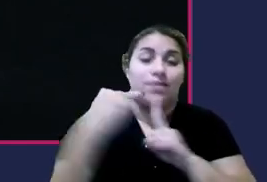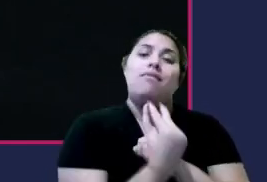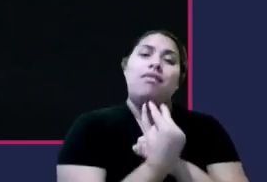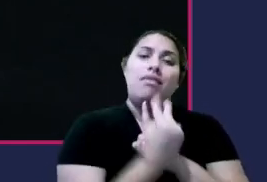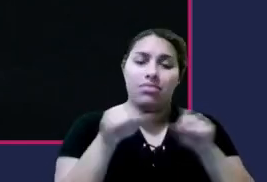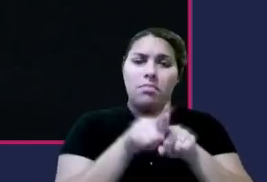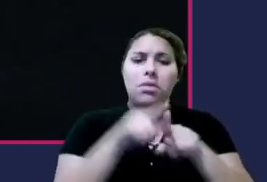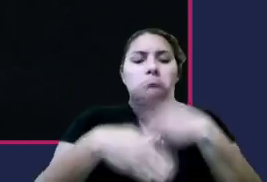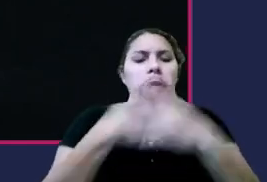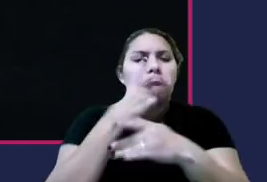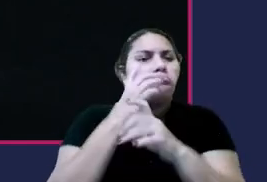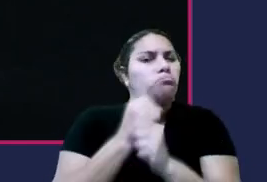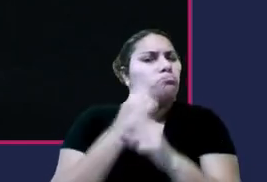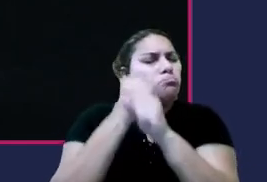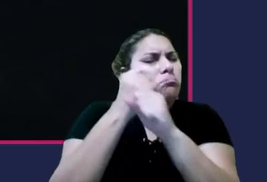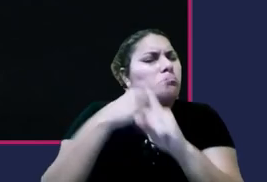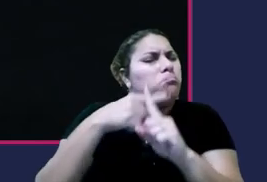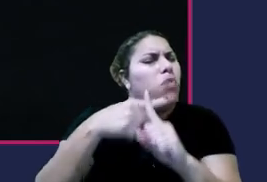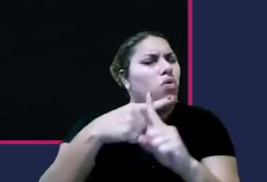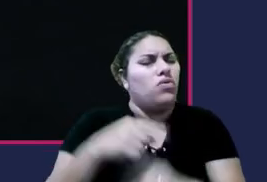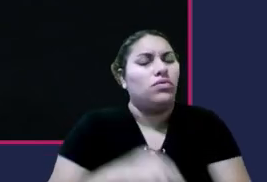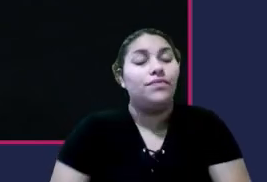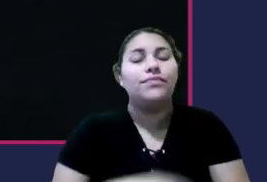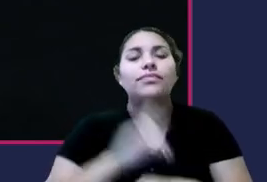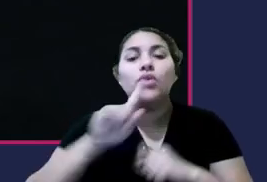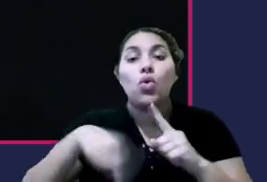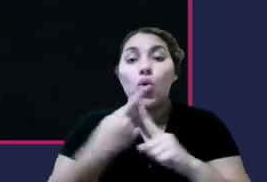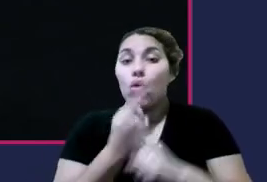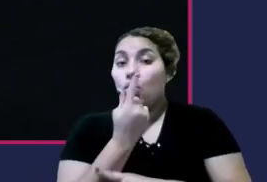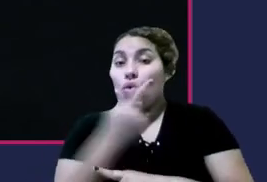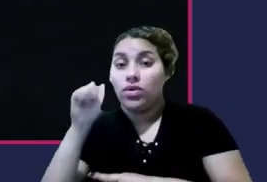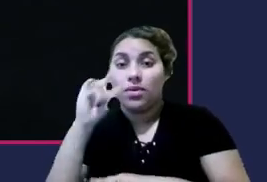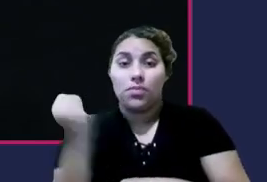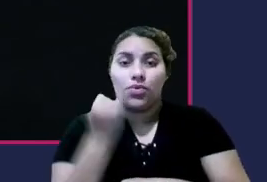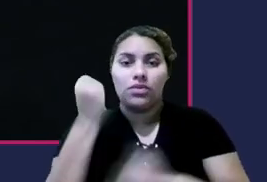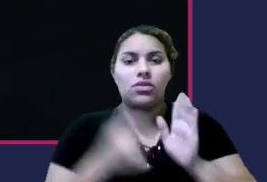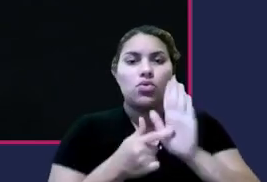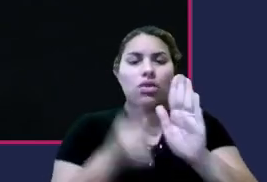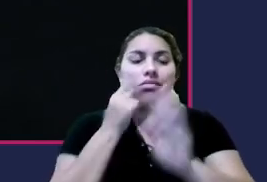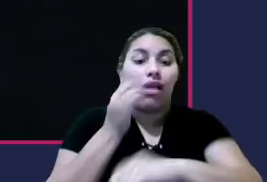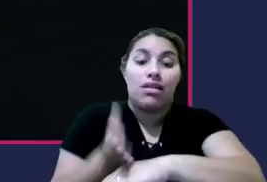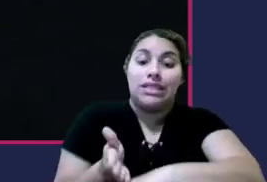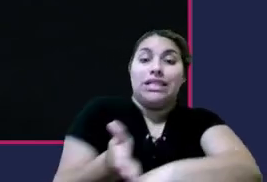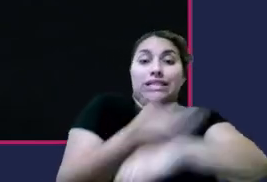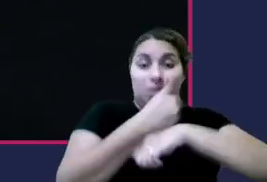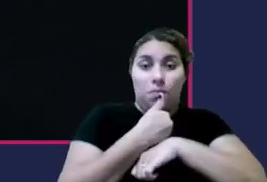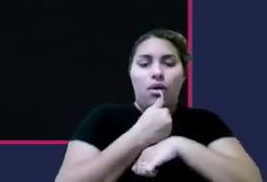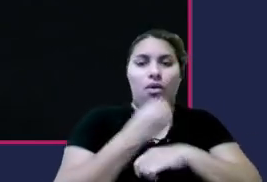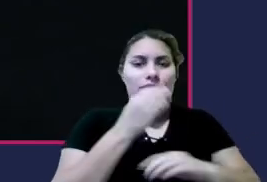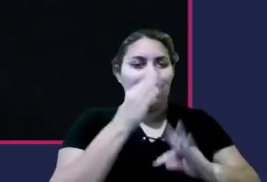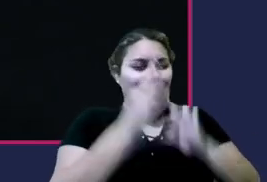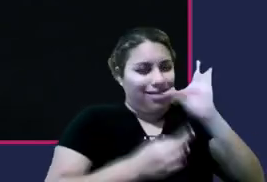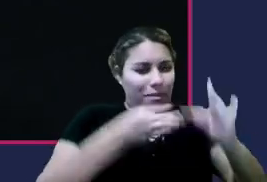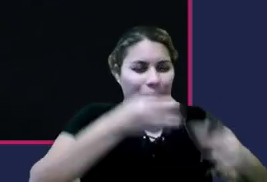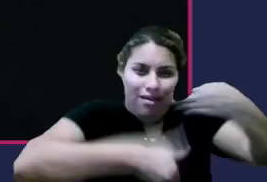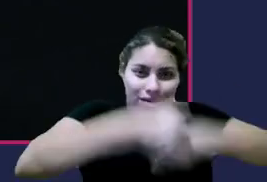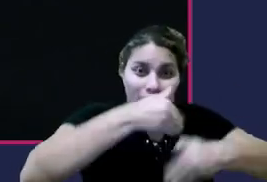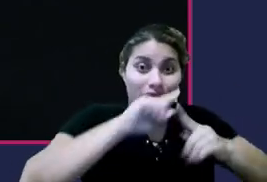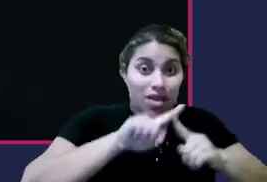so that they have visibility and results. One other important bill is one